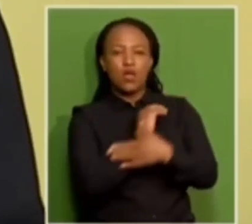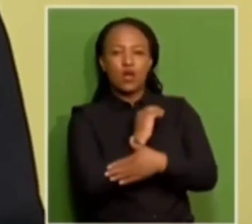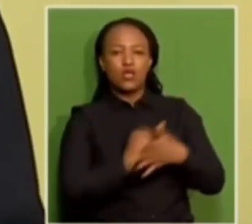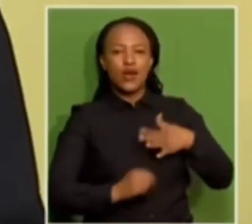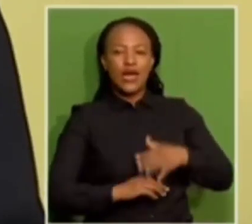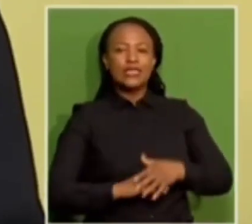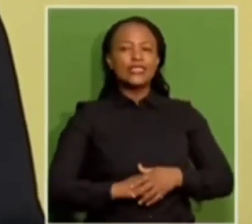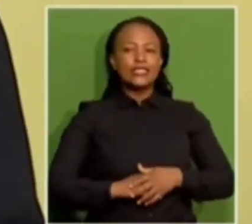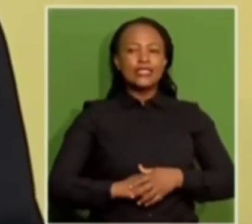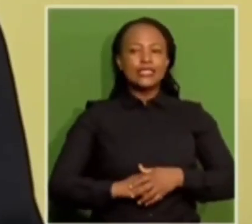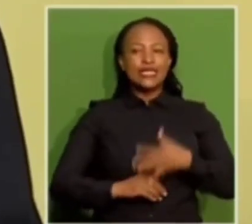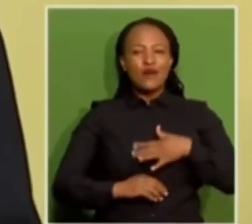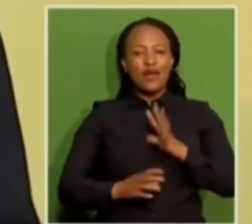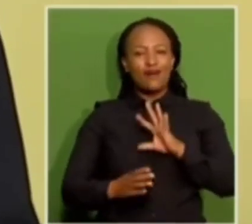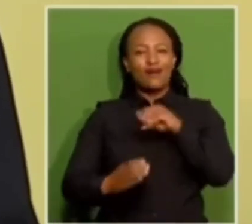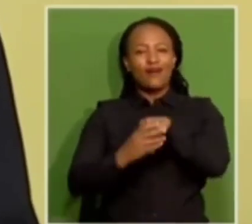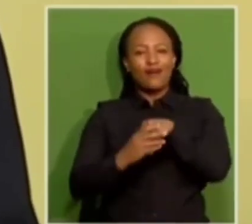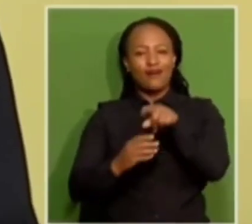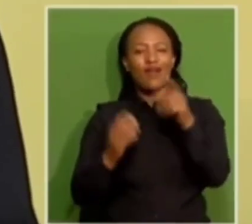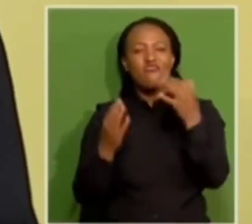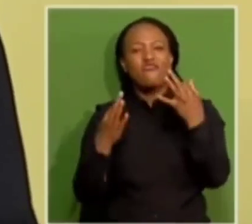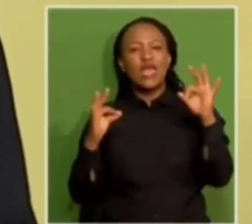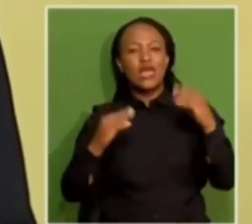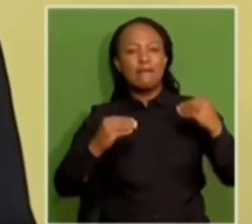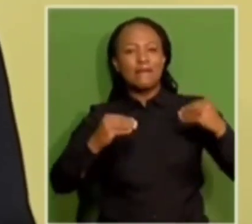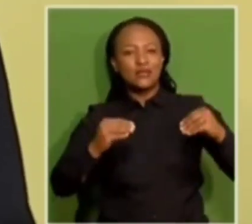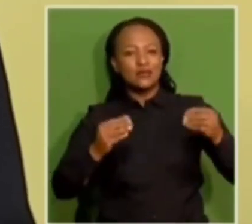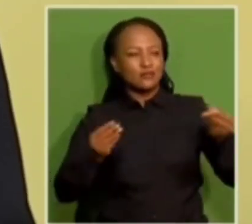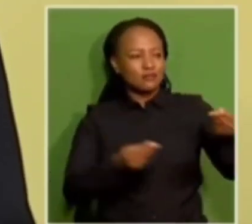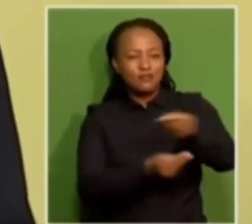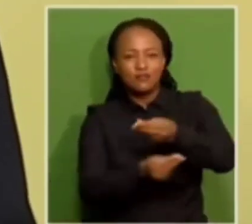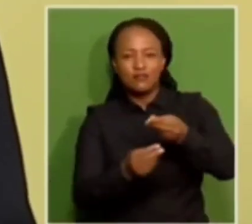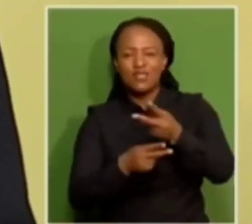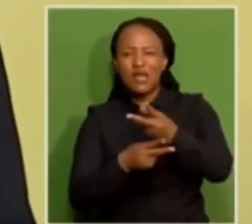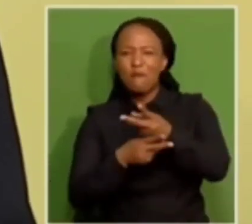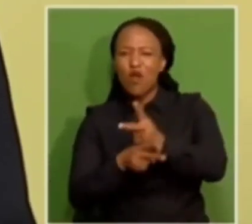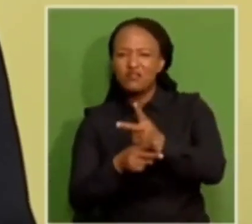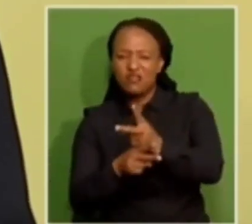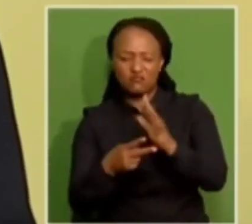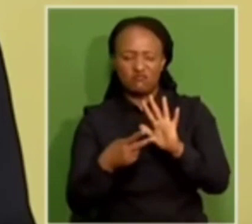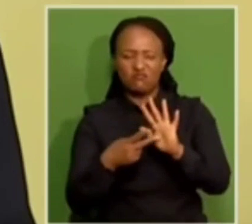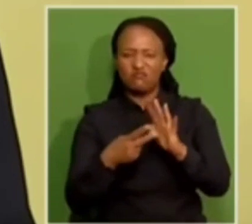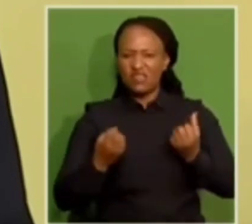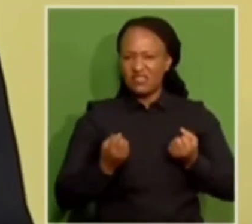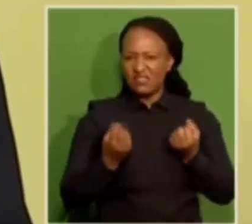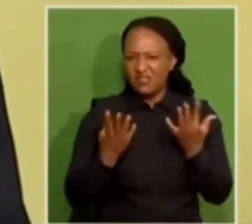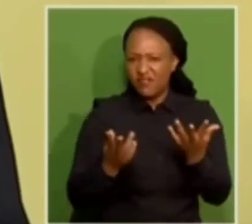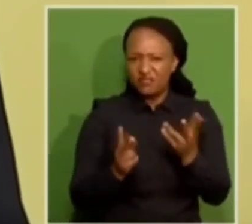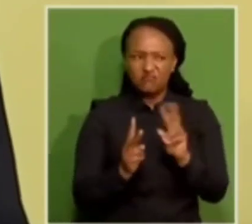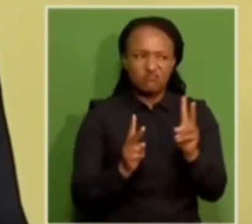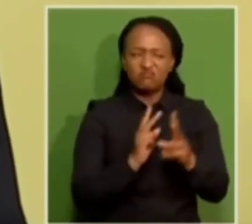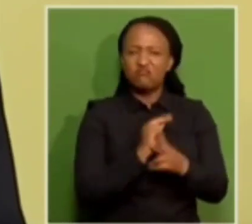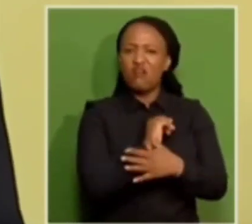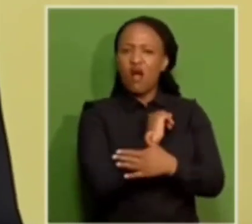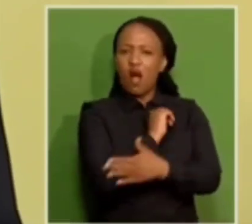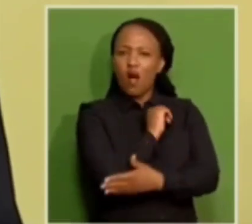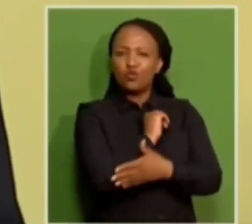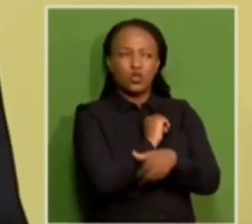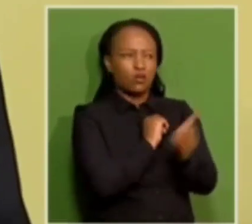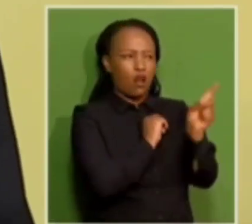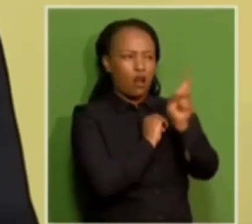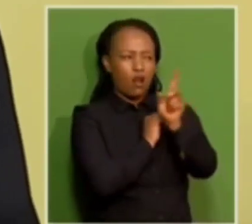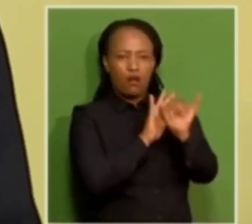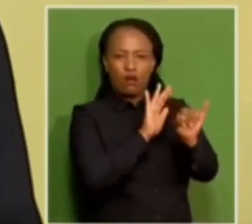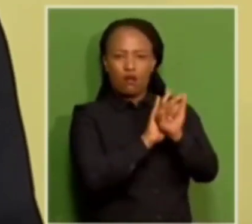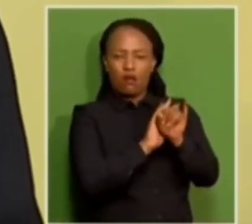to participate in the African Continental free trade area by locating production and services in